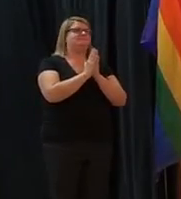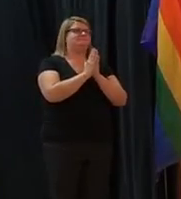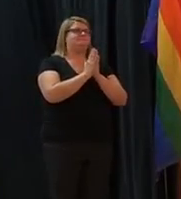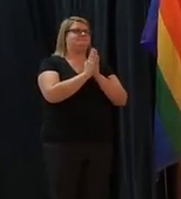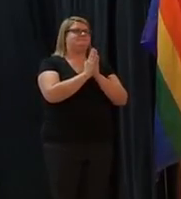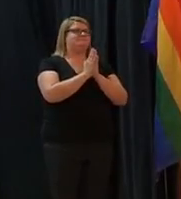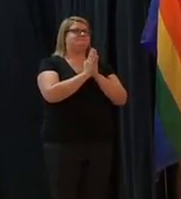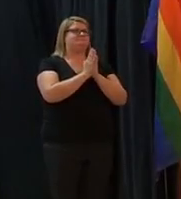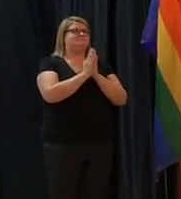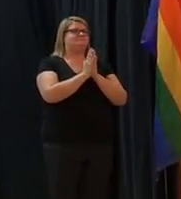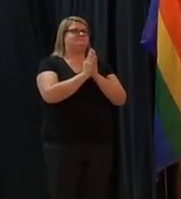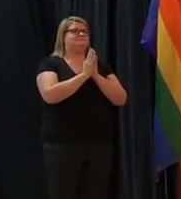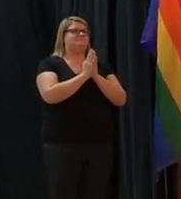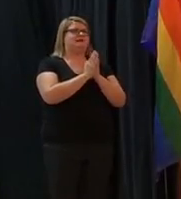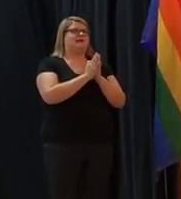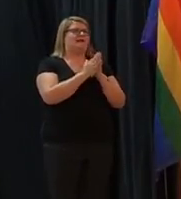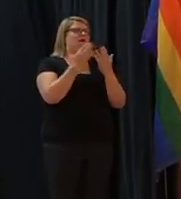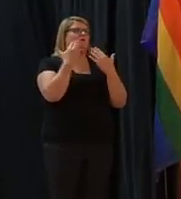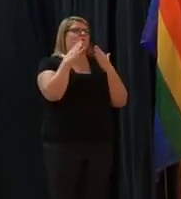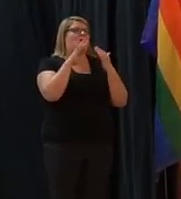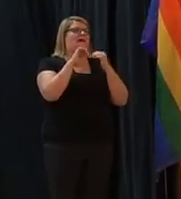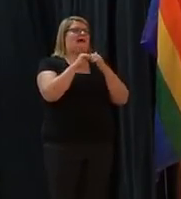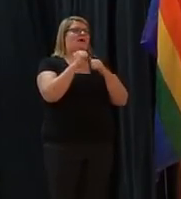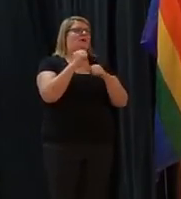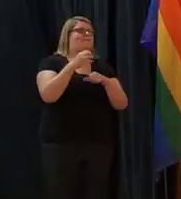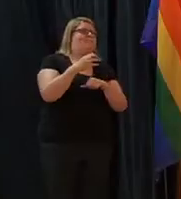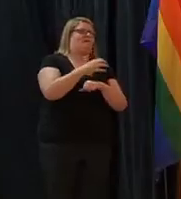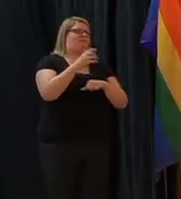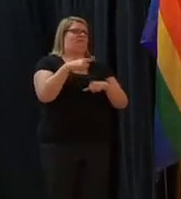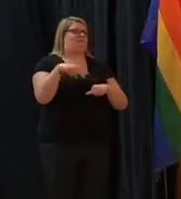I know how powerful you are in your country.